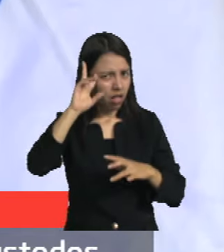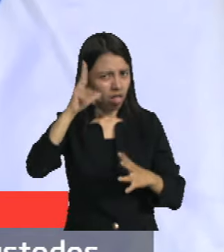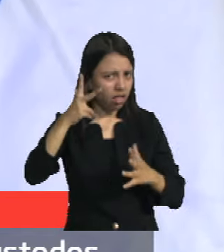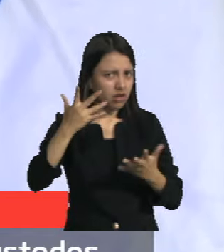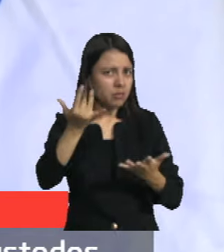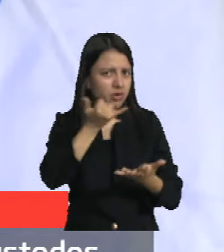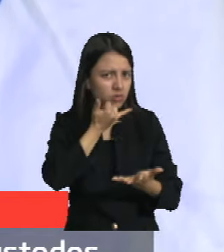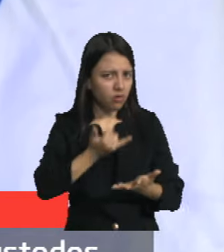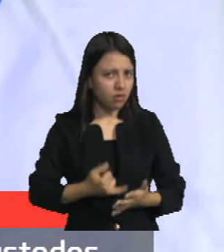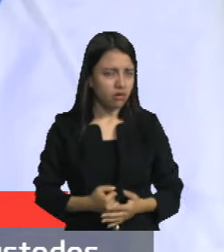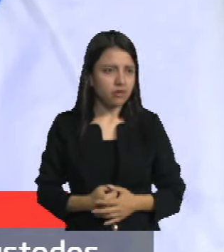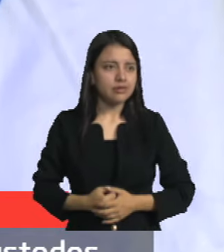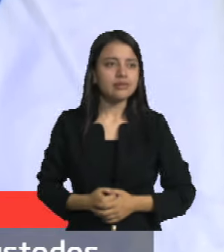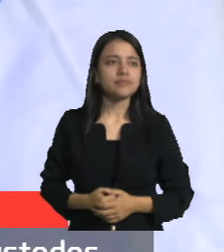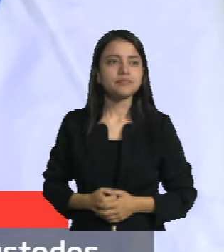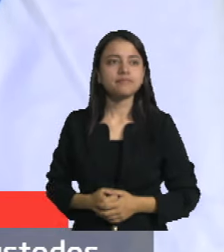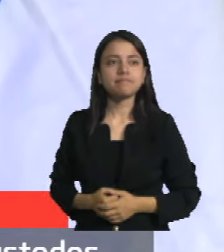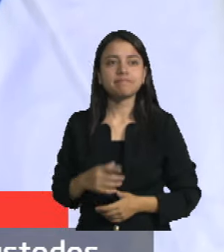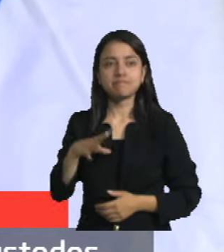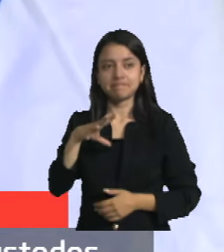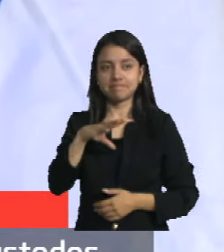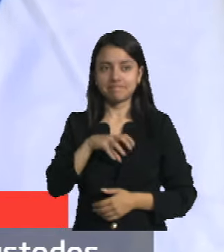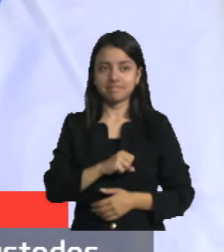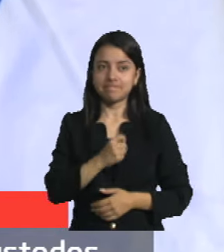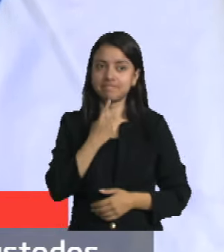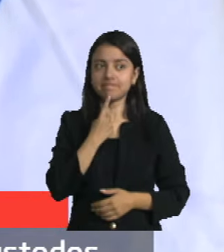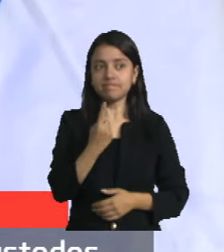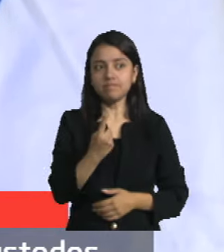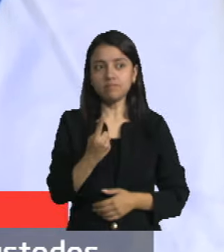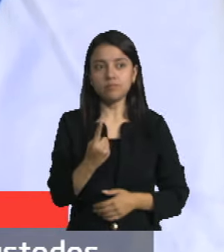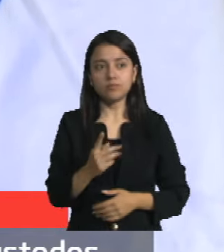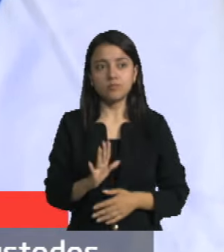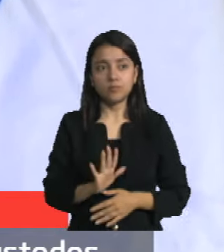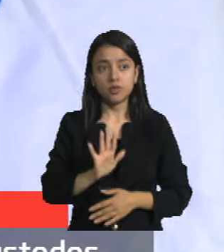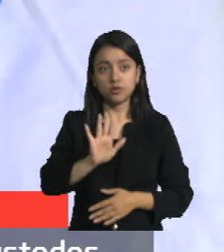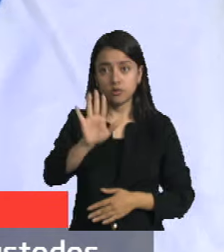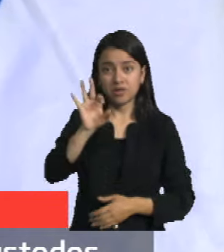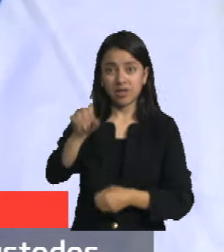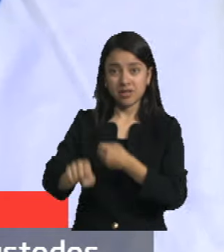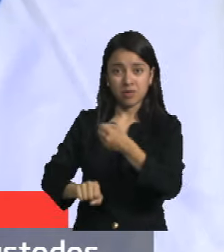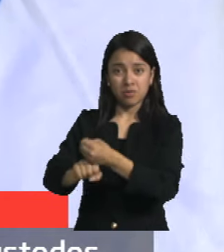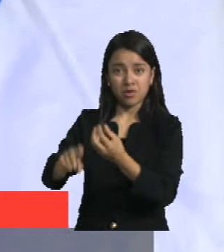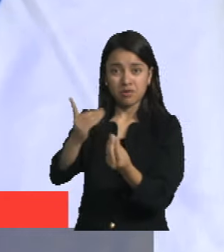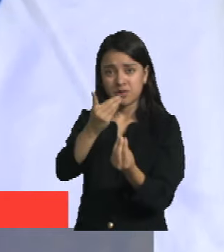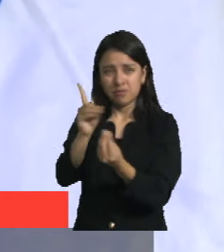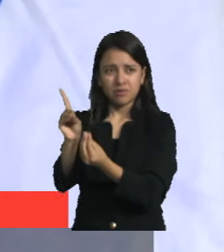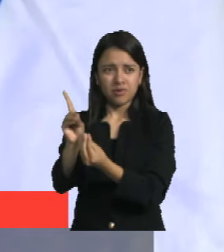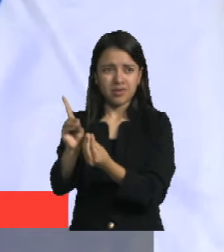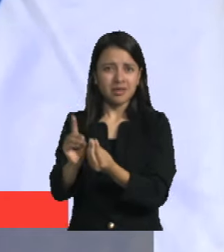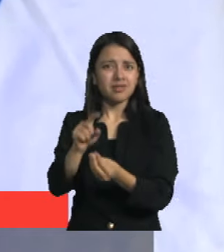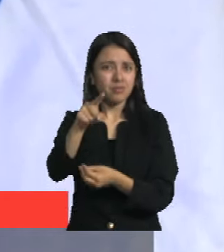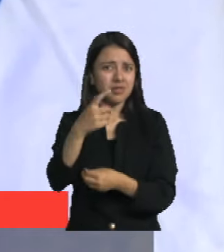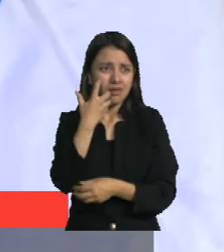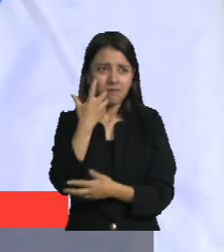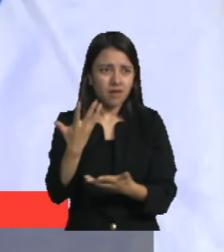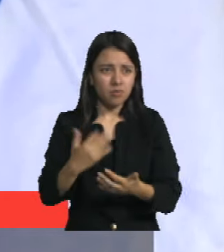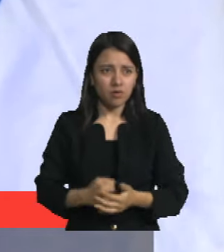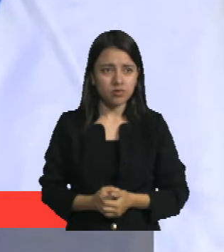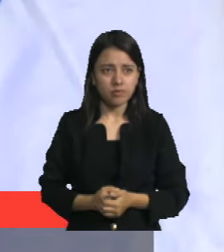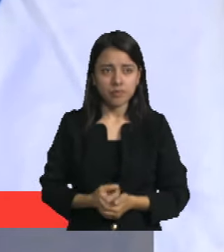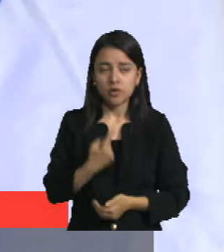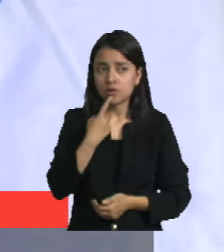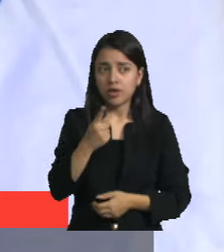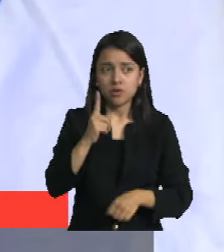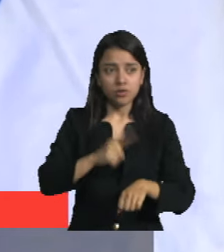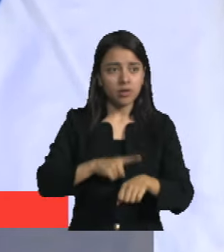hurts me to say it, you're going to still vote for Democrats. And it doesn't make sense. I say all the time